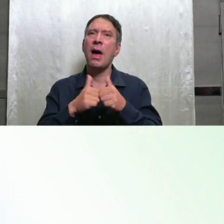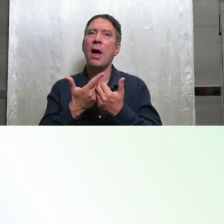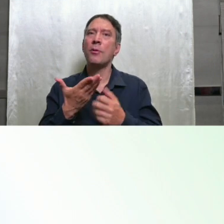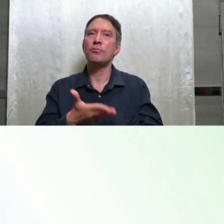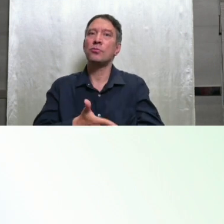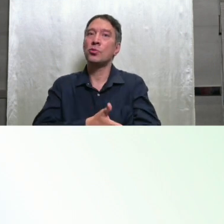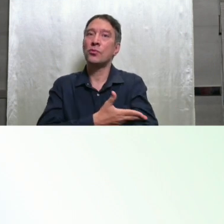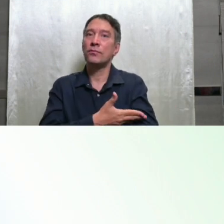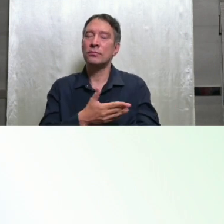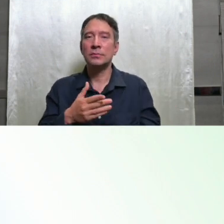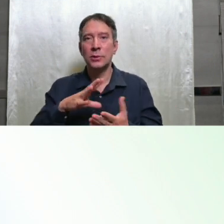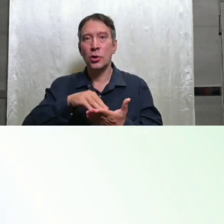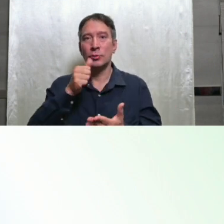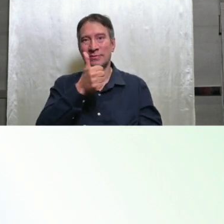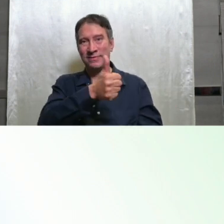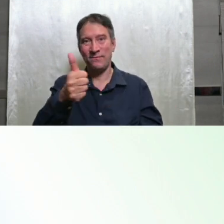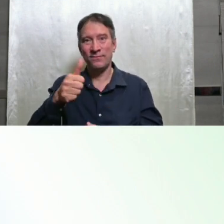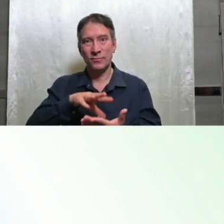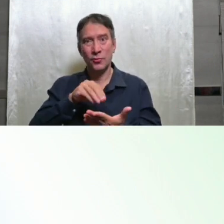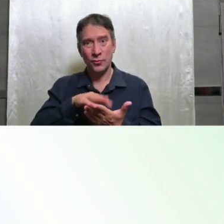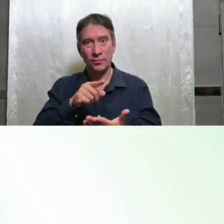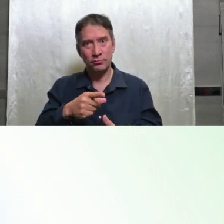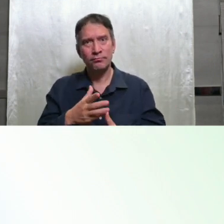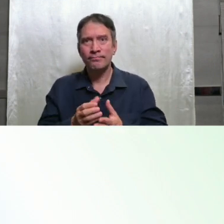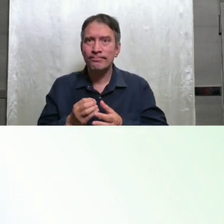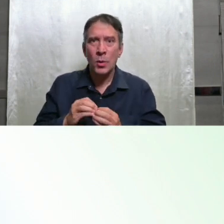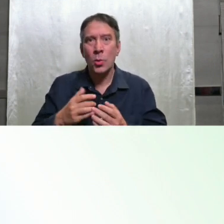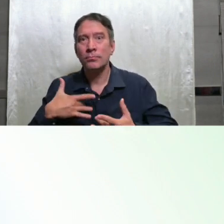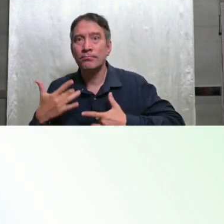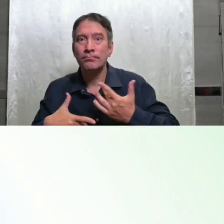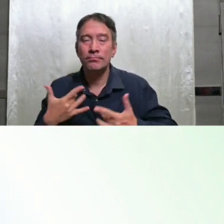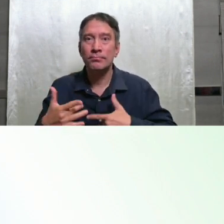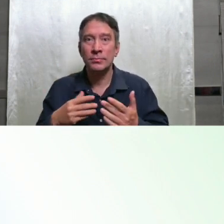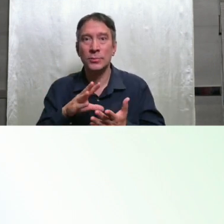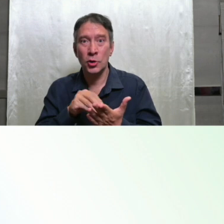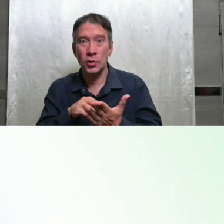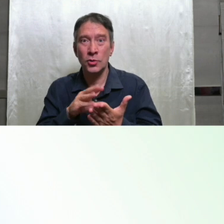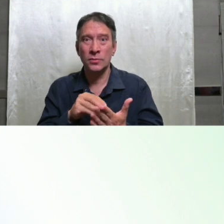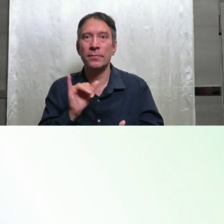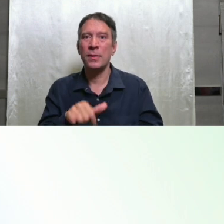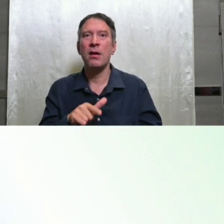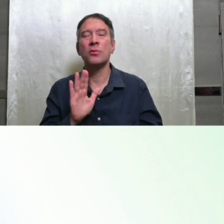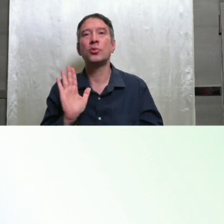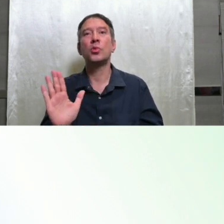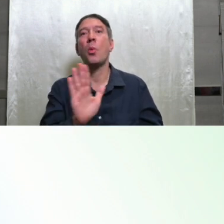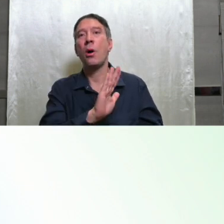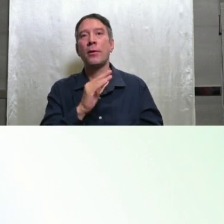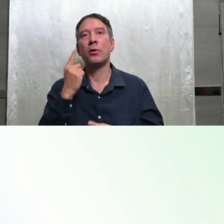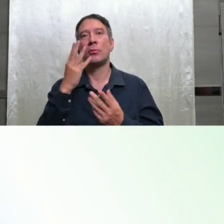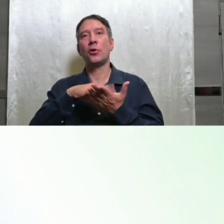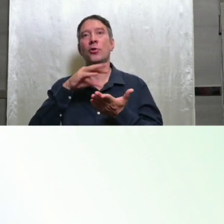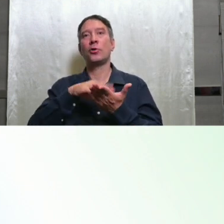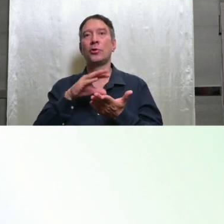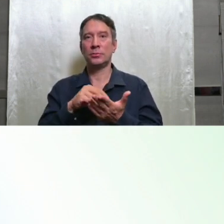perspective, which the teachers are actually amazing at doing. However, unfortunately, a lot of these technology solutions